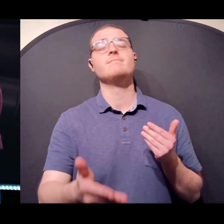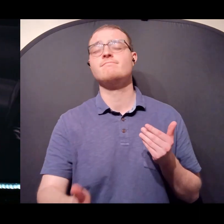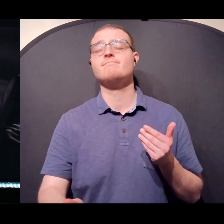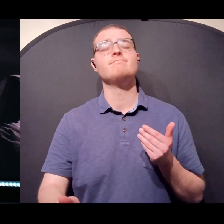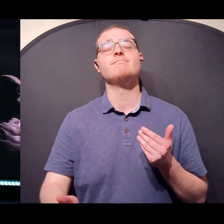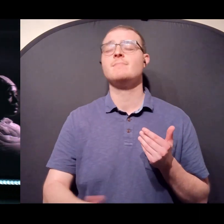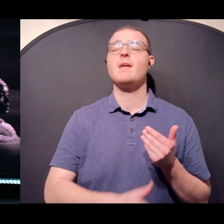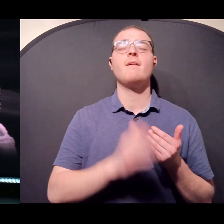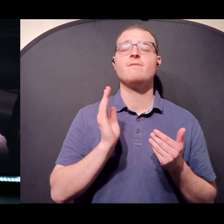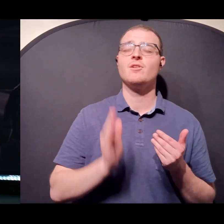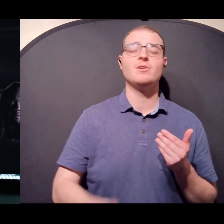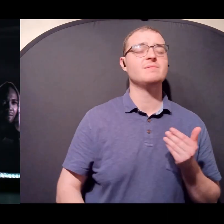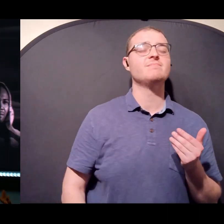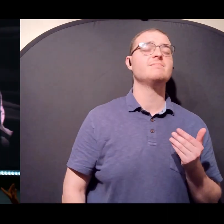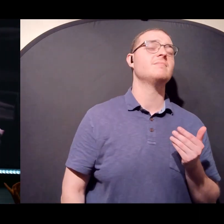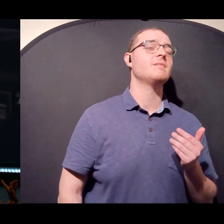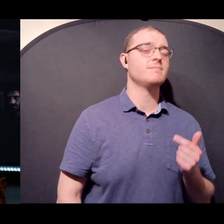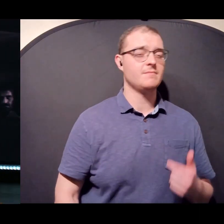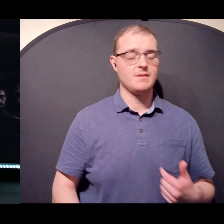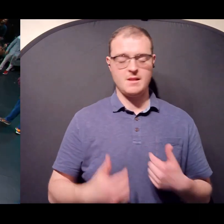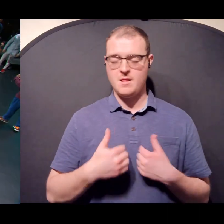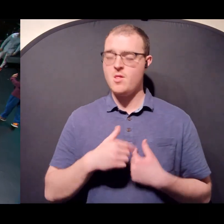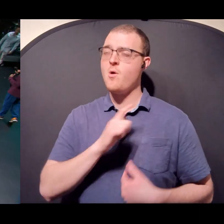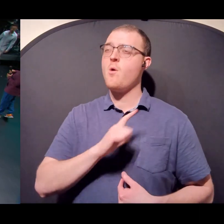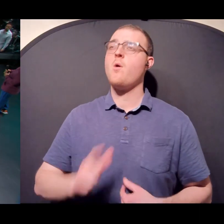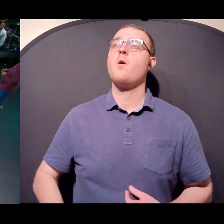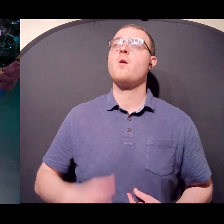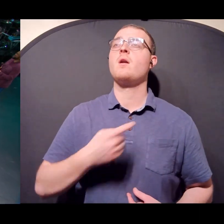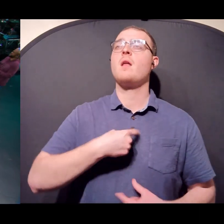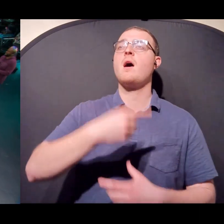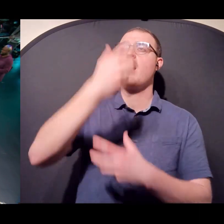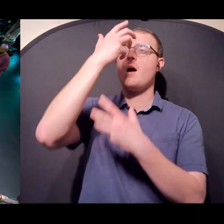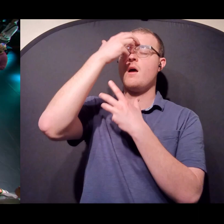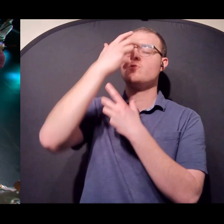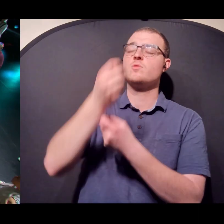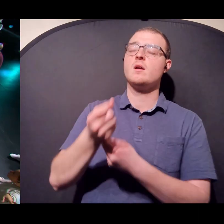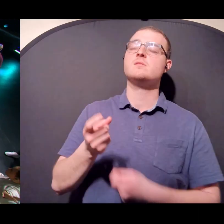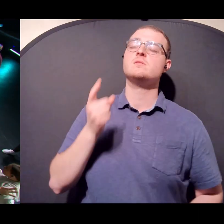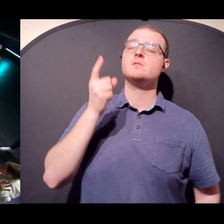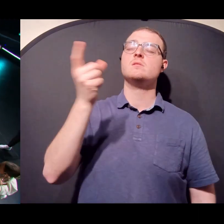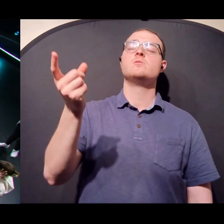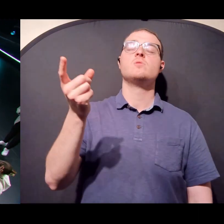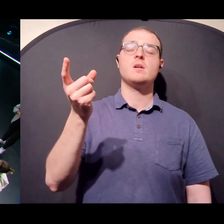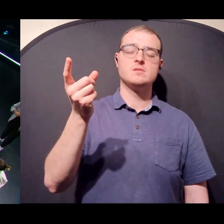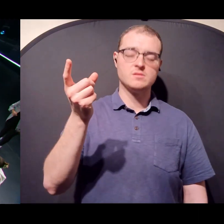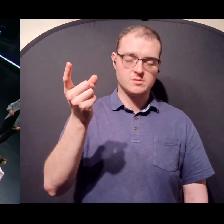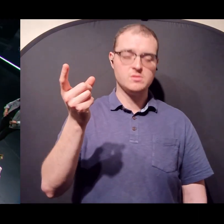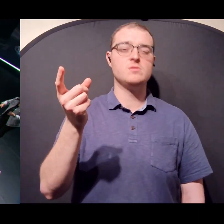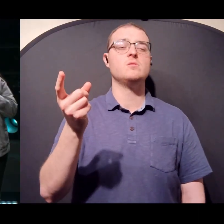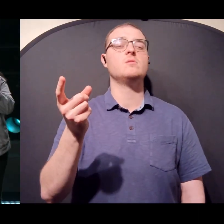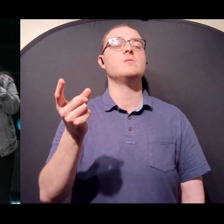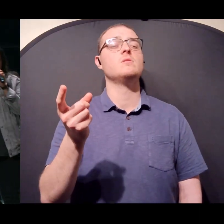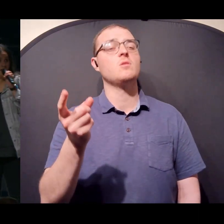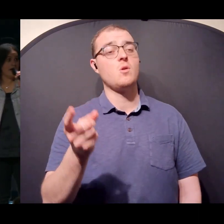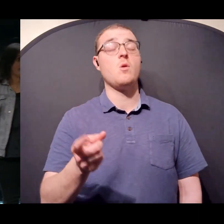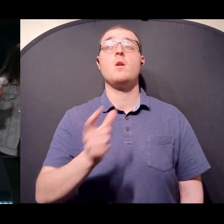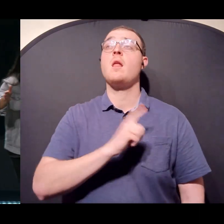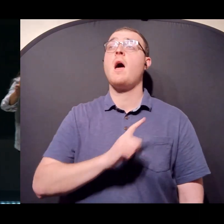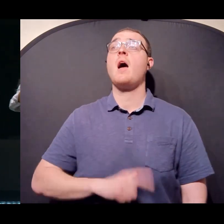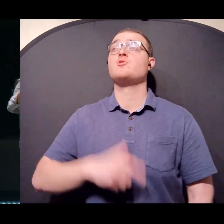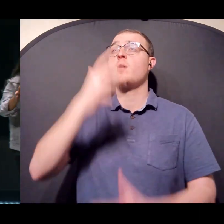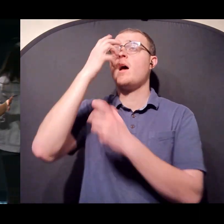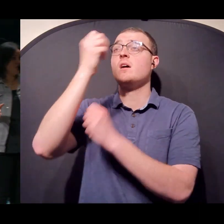You never. Come on, I feel that. Can we just declare that a little louder? Sing. Say, Lord, I trust you. Lord,